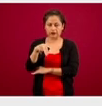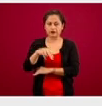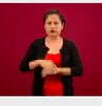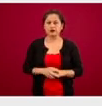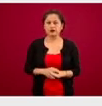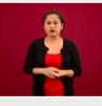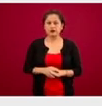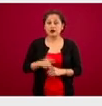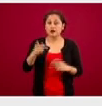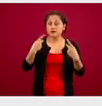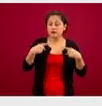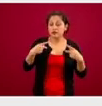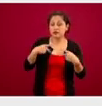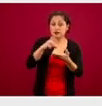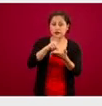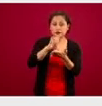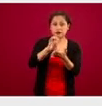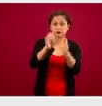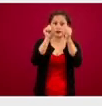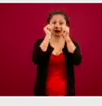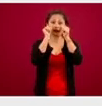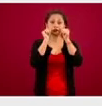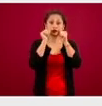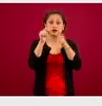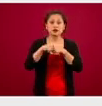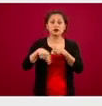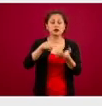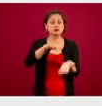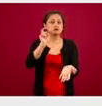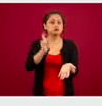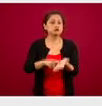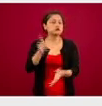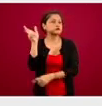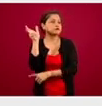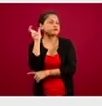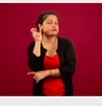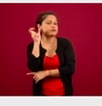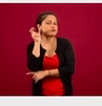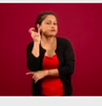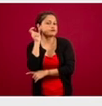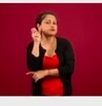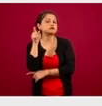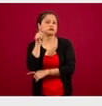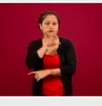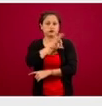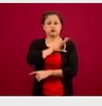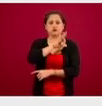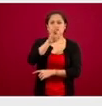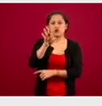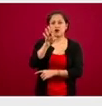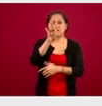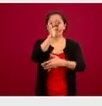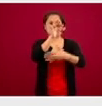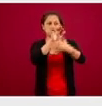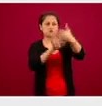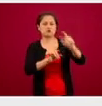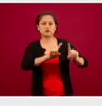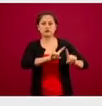plugin for people with visual disability to be able to listen to this